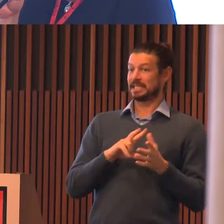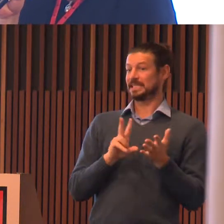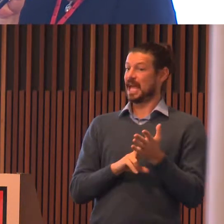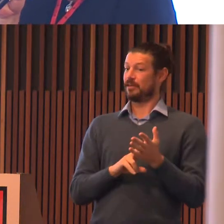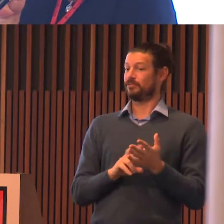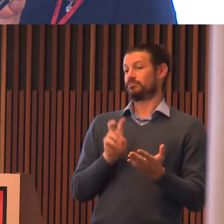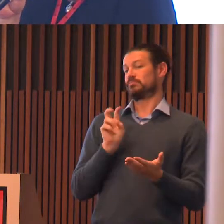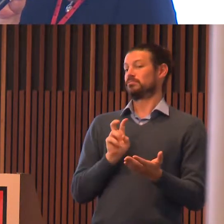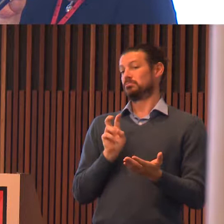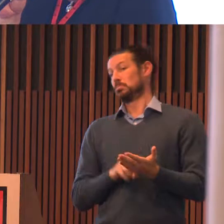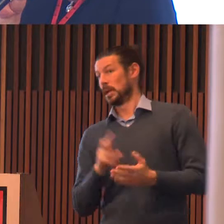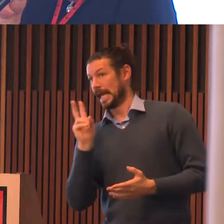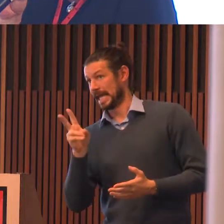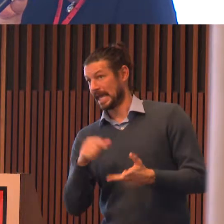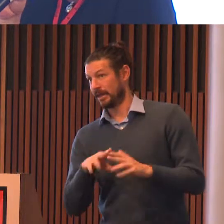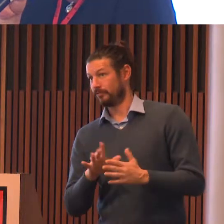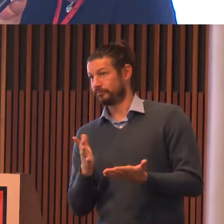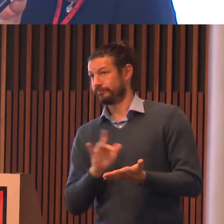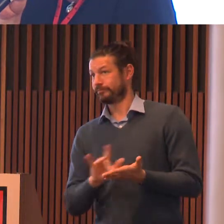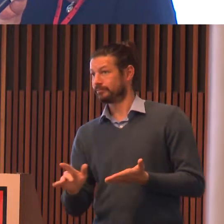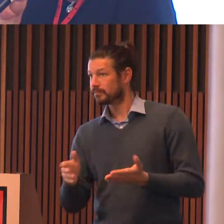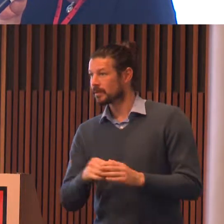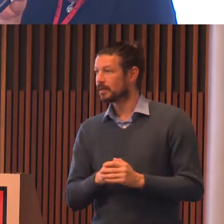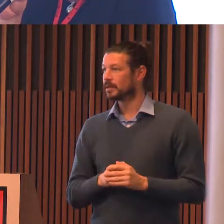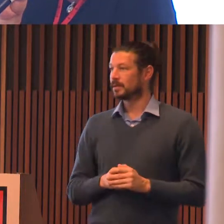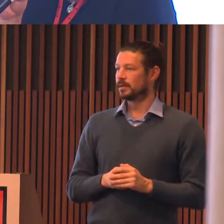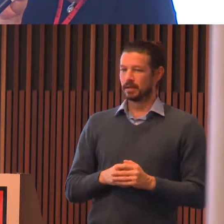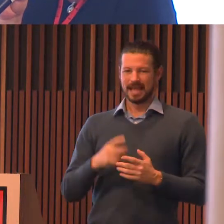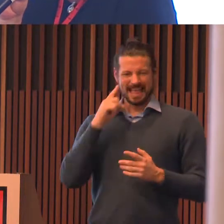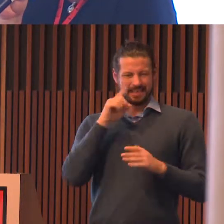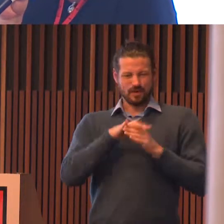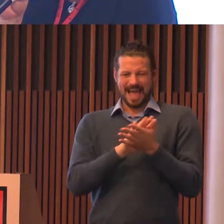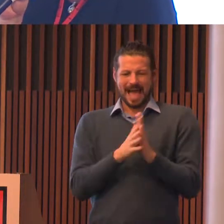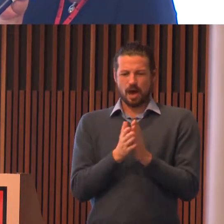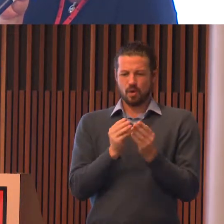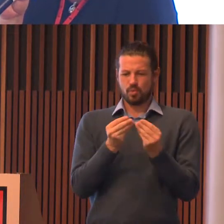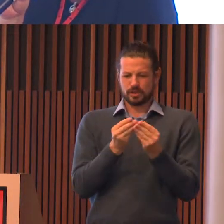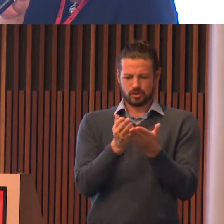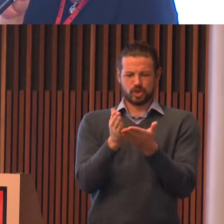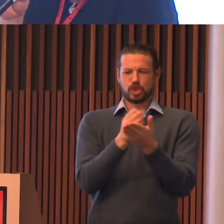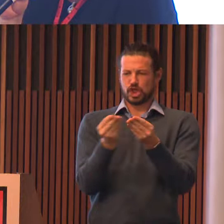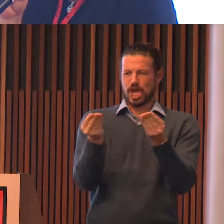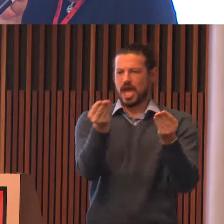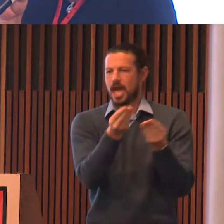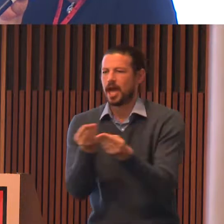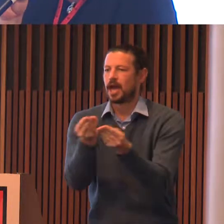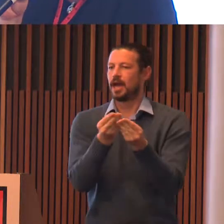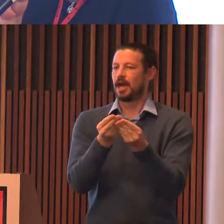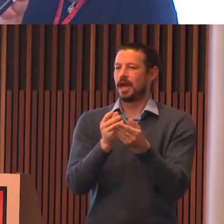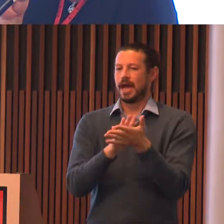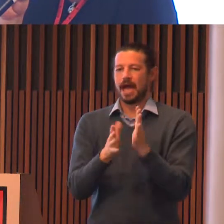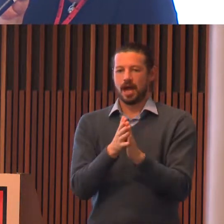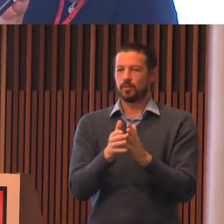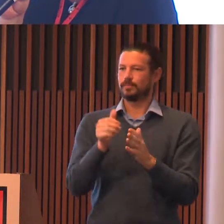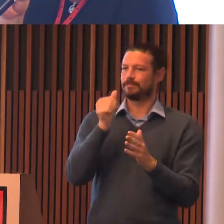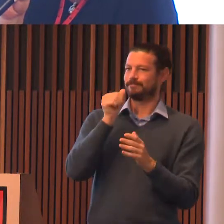to think about how we can share the resources that we have and how we can best use